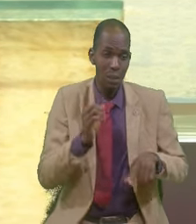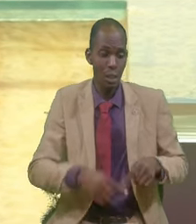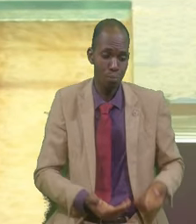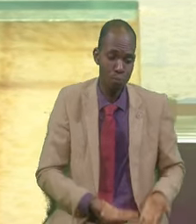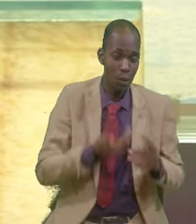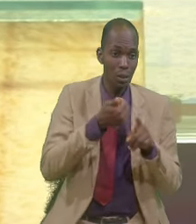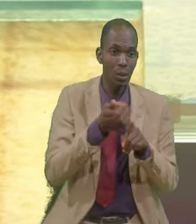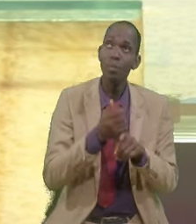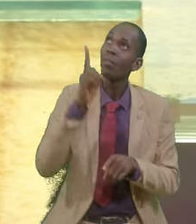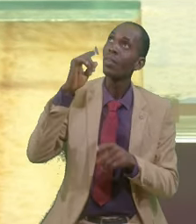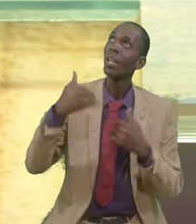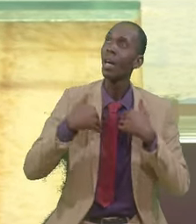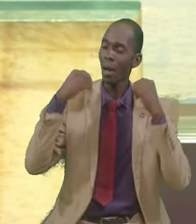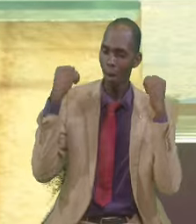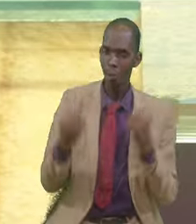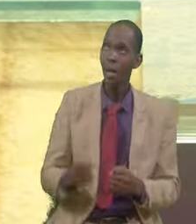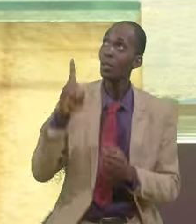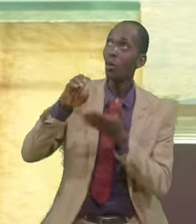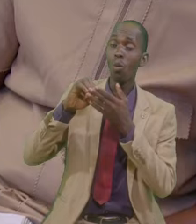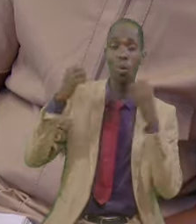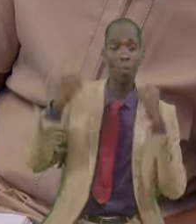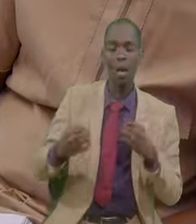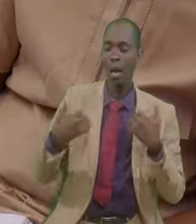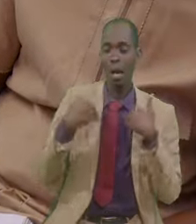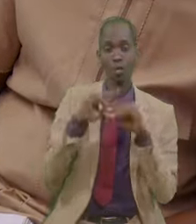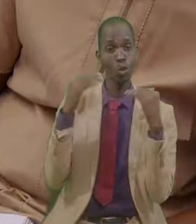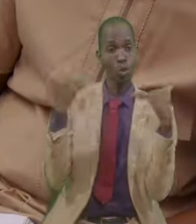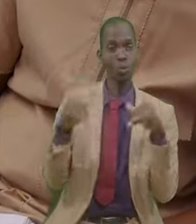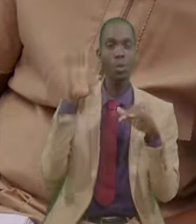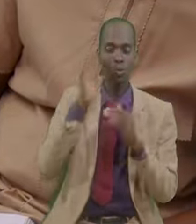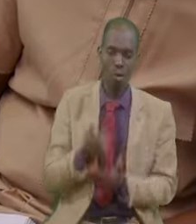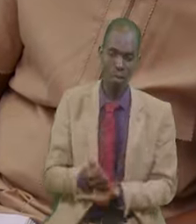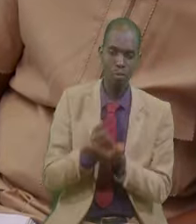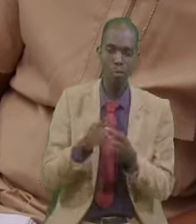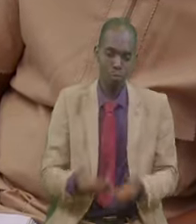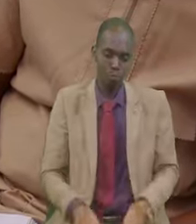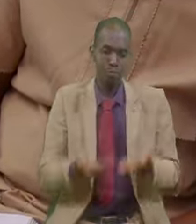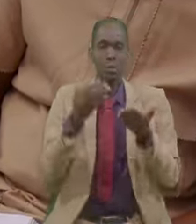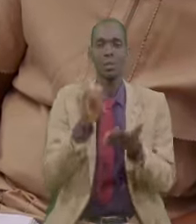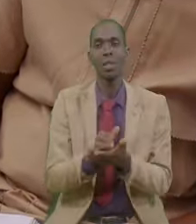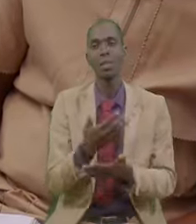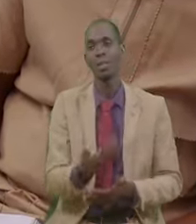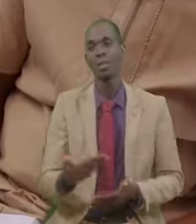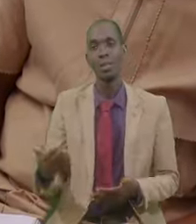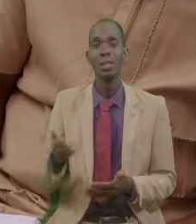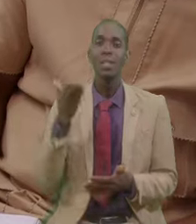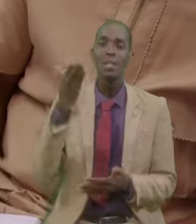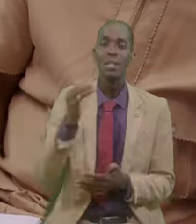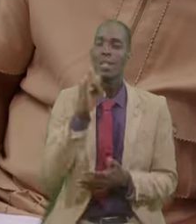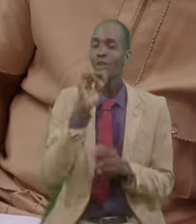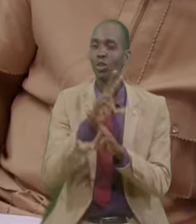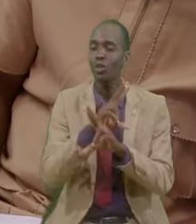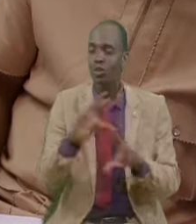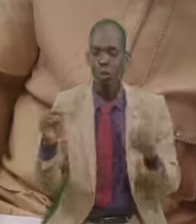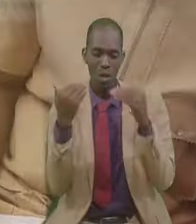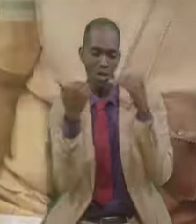and his strength has no limit. He will carry it for you. There is no limit to his strength. He has the